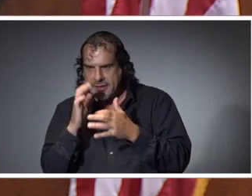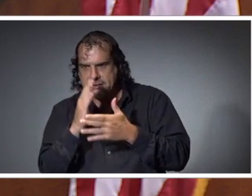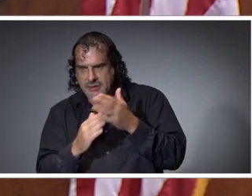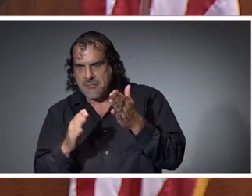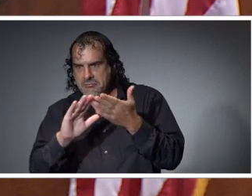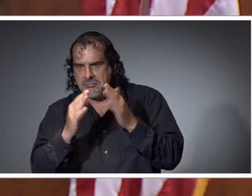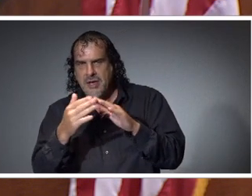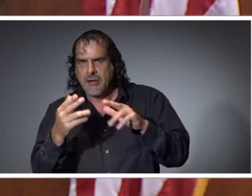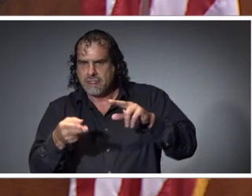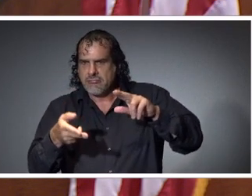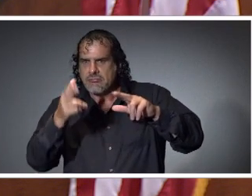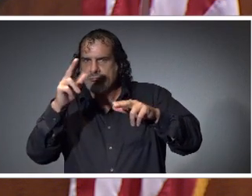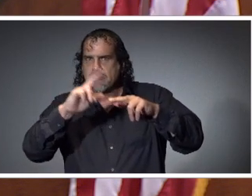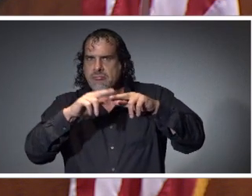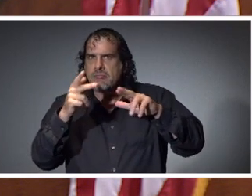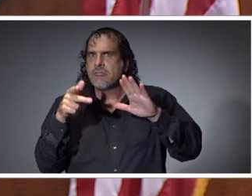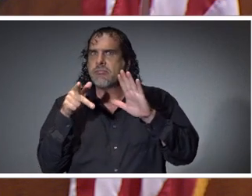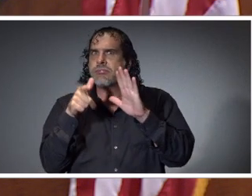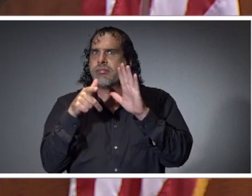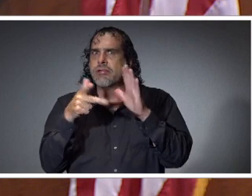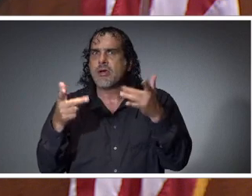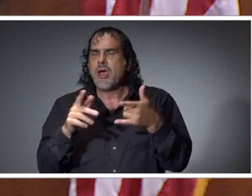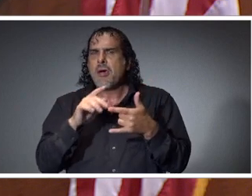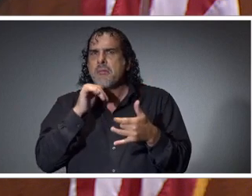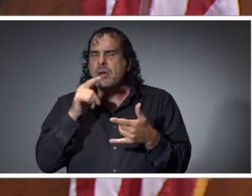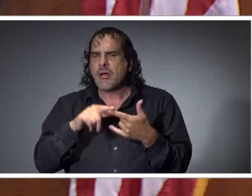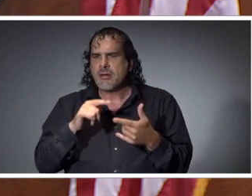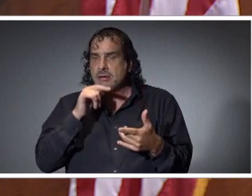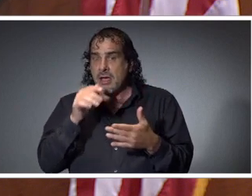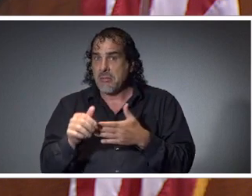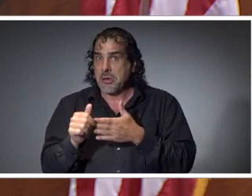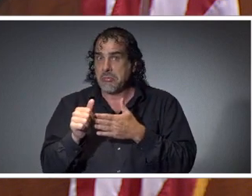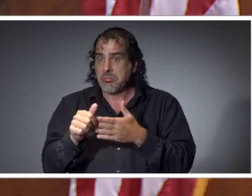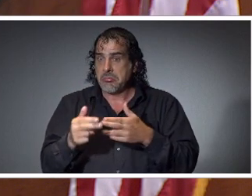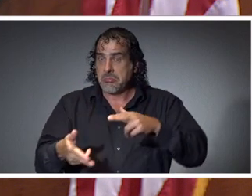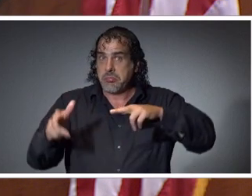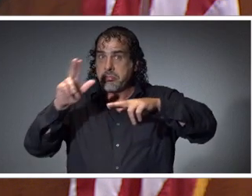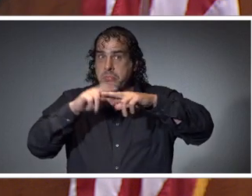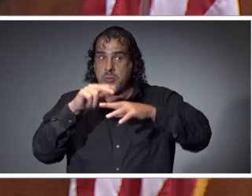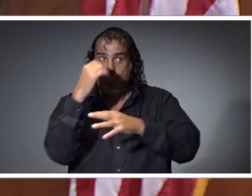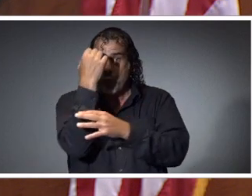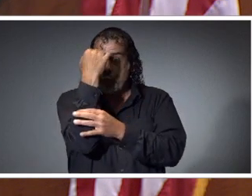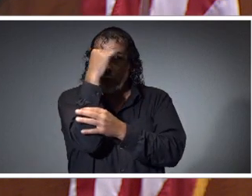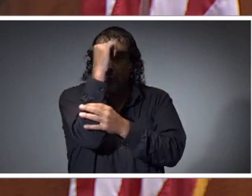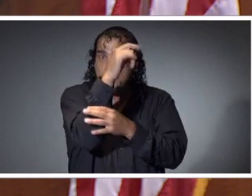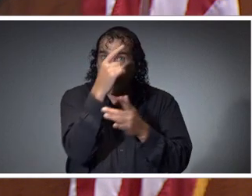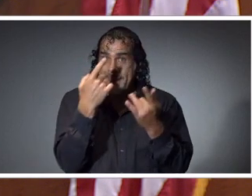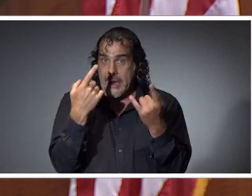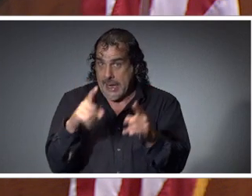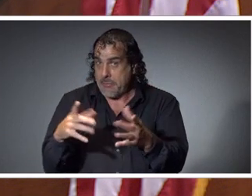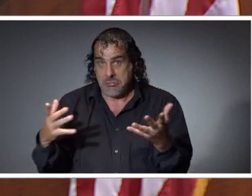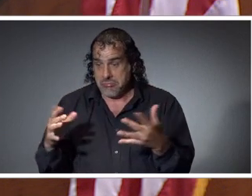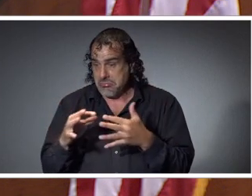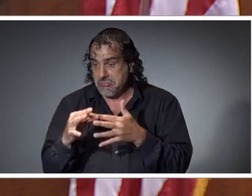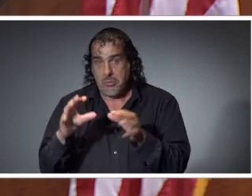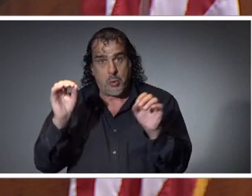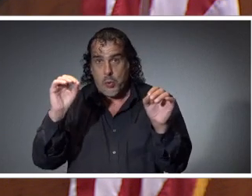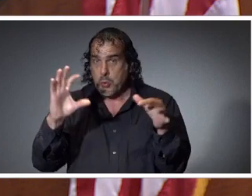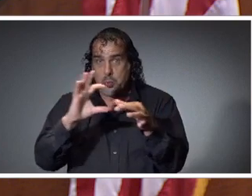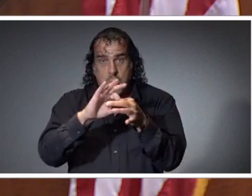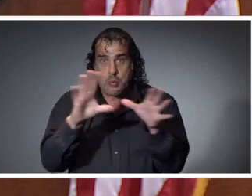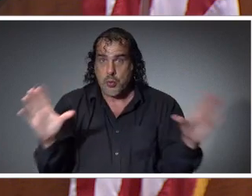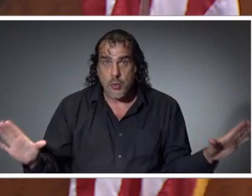city of Jackson, it hadn't been driven or led within the protesting that has transpired. And so what I would say